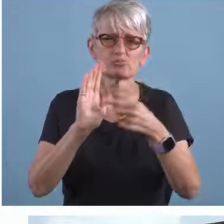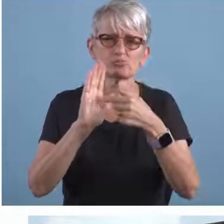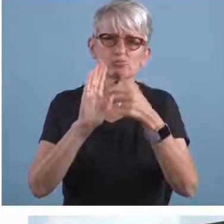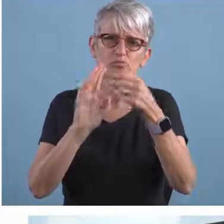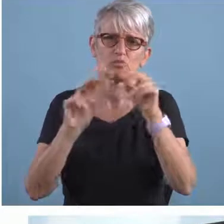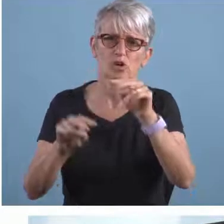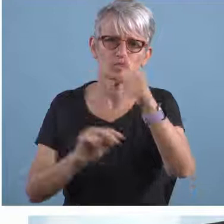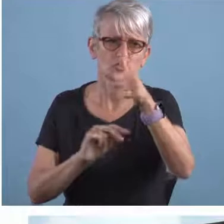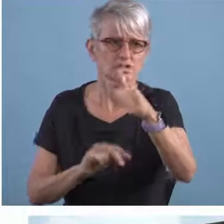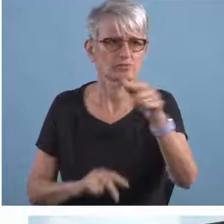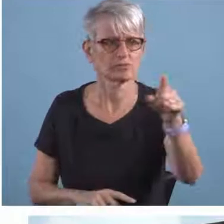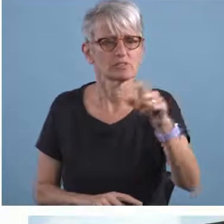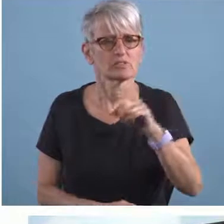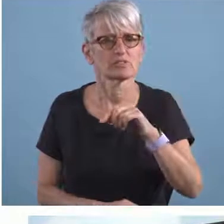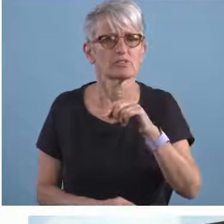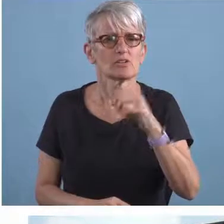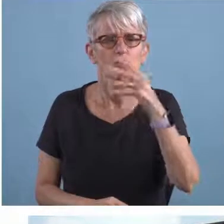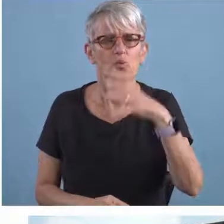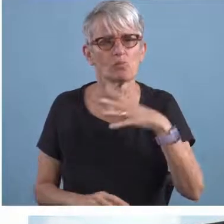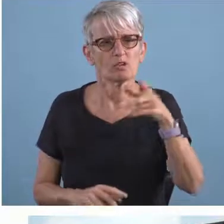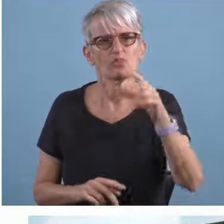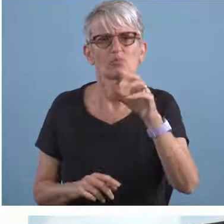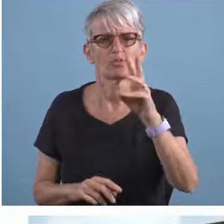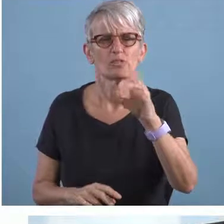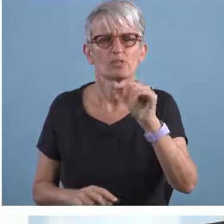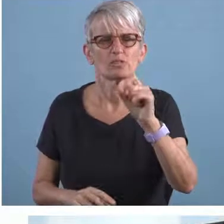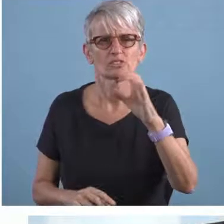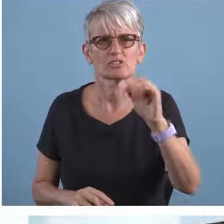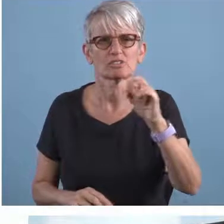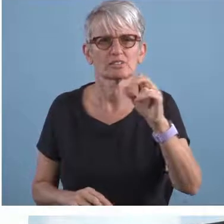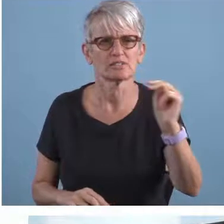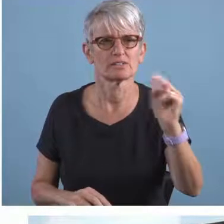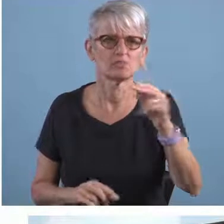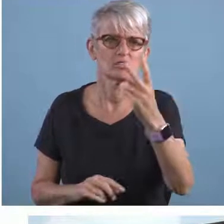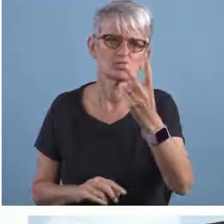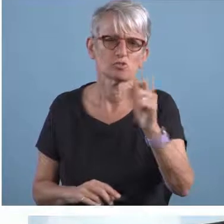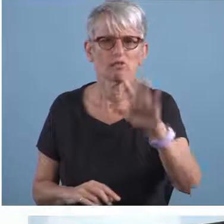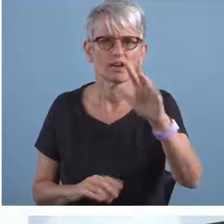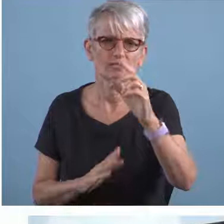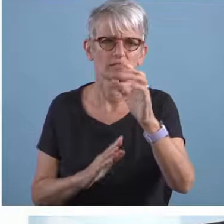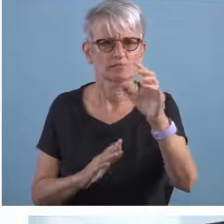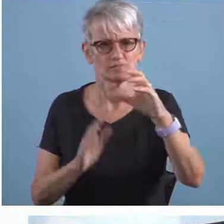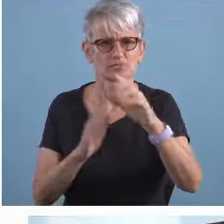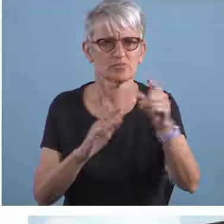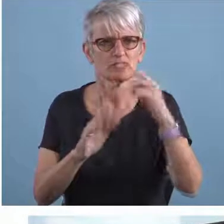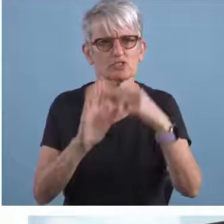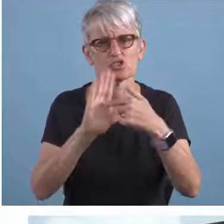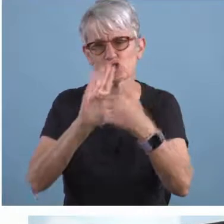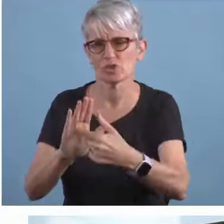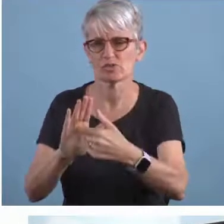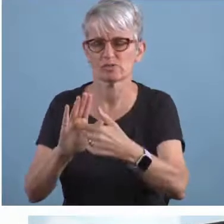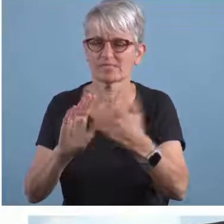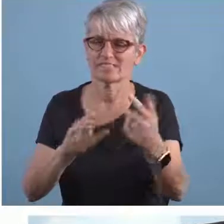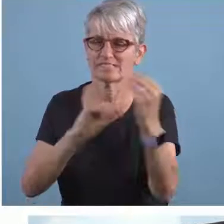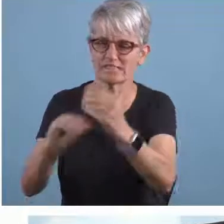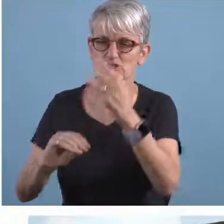there to the right. And it's about a 2.5 minute clip and it's quintessential teaching mom on the other end